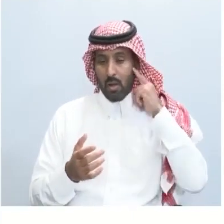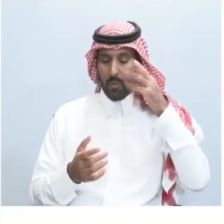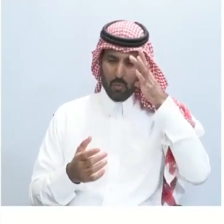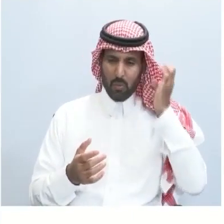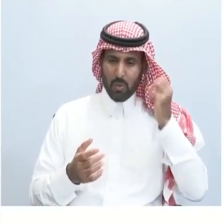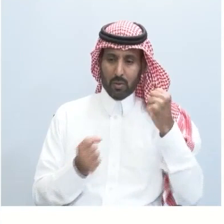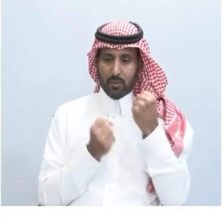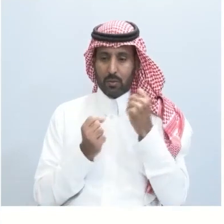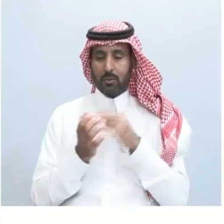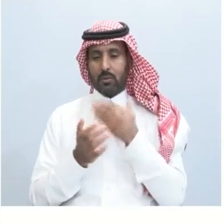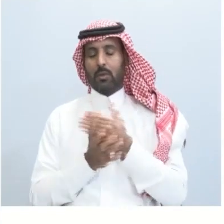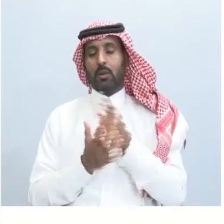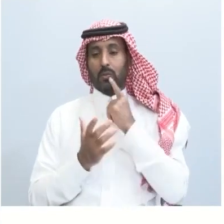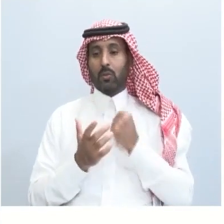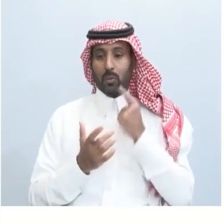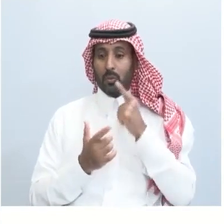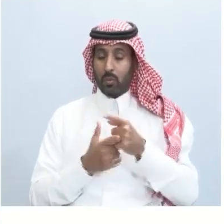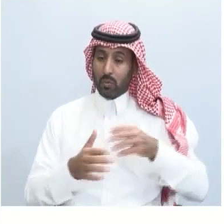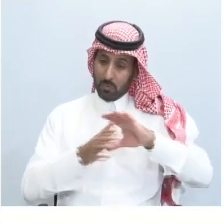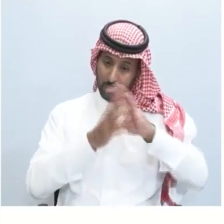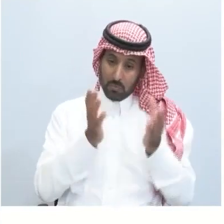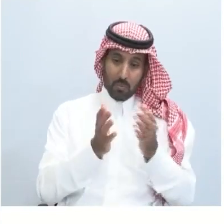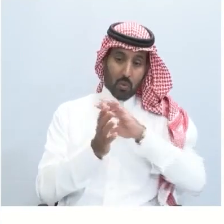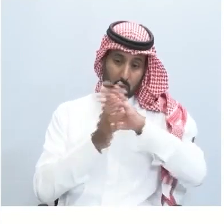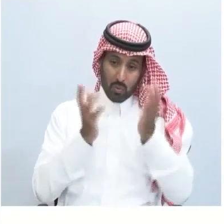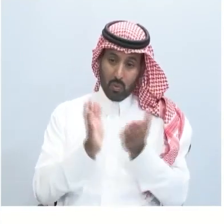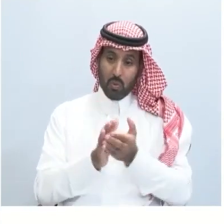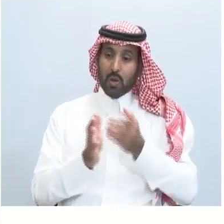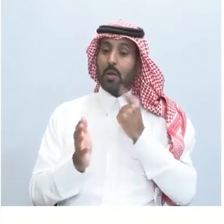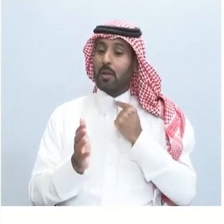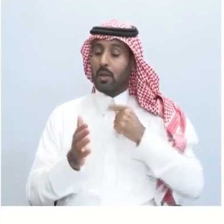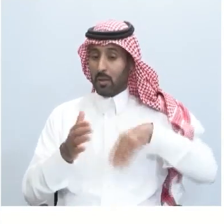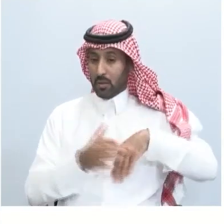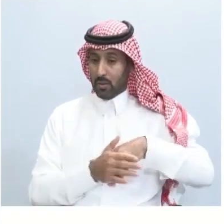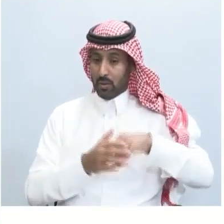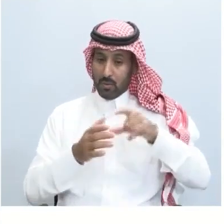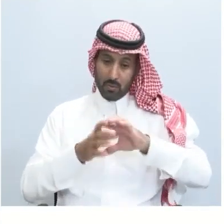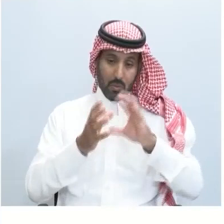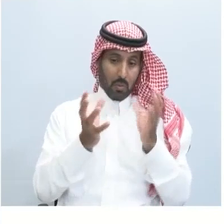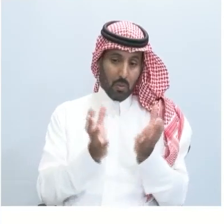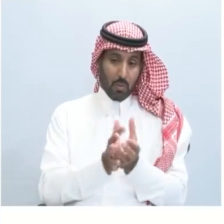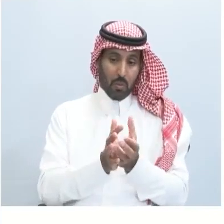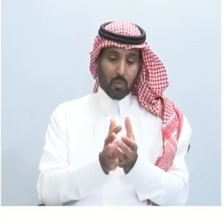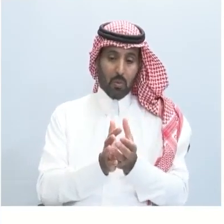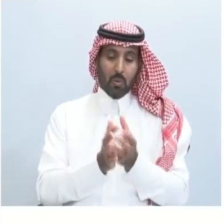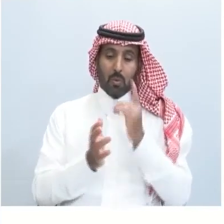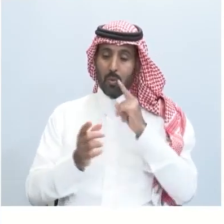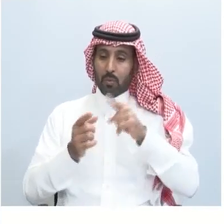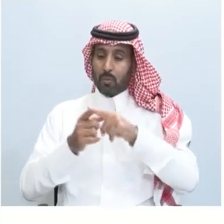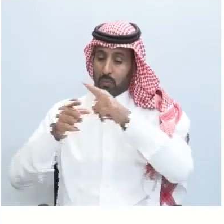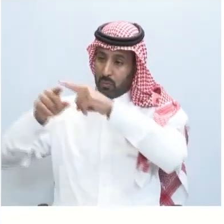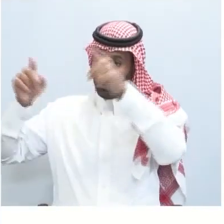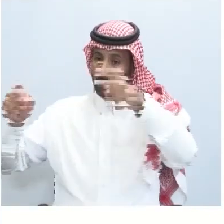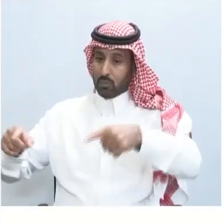or winter. Do you need any special equipment to take part in this activity? A ball and